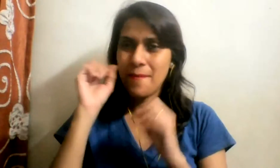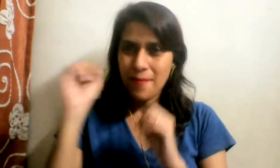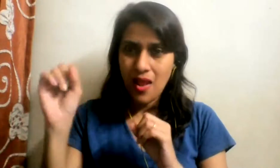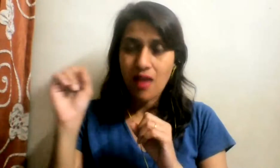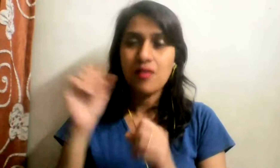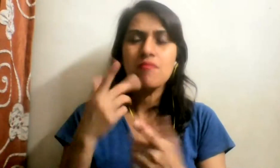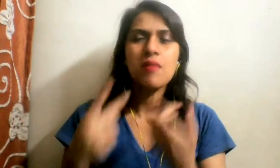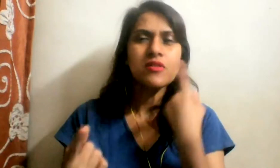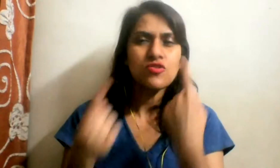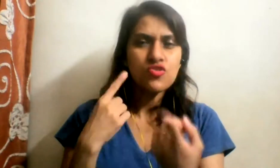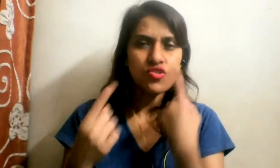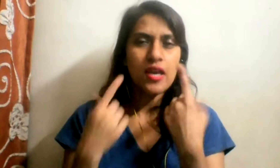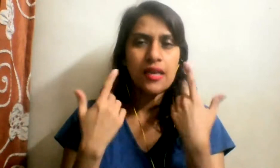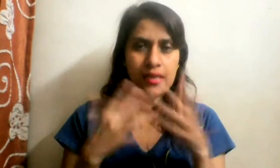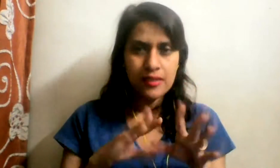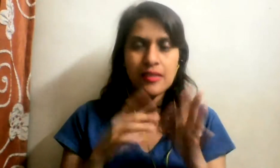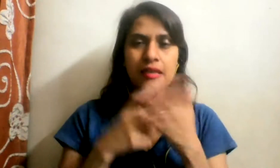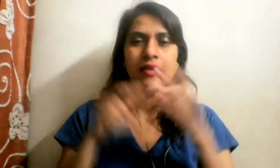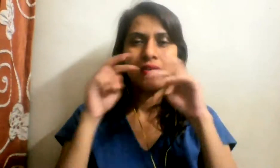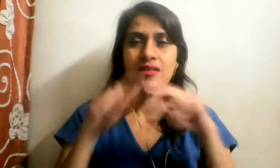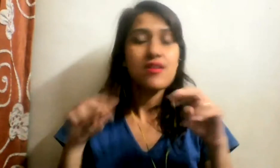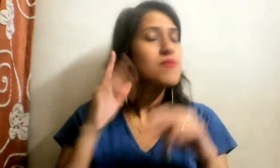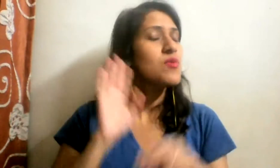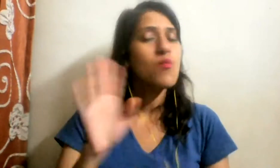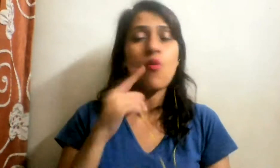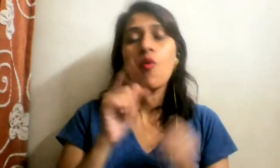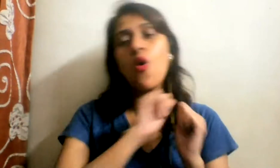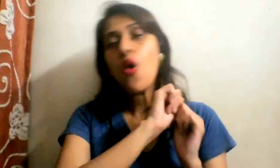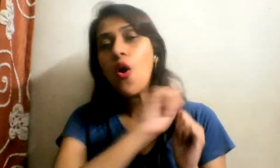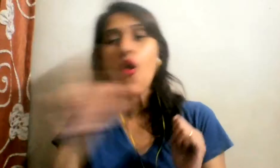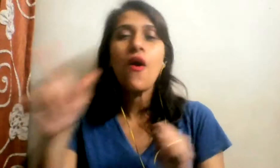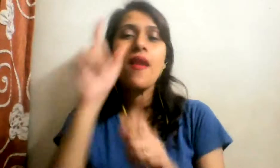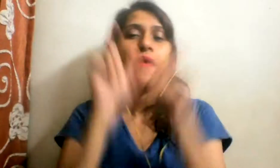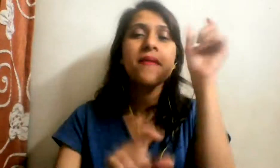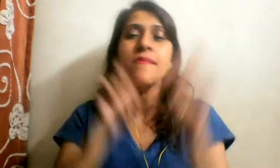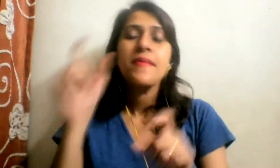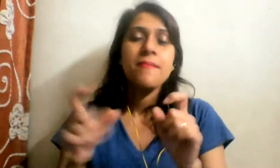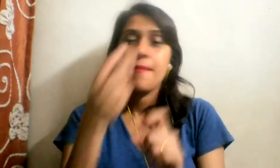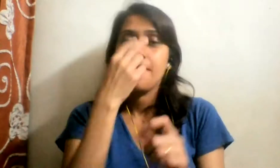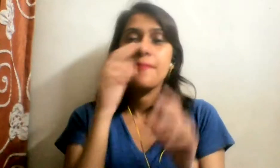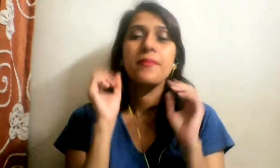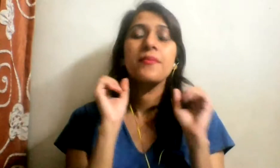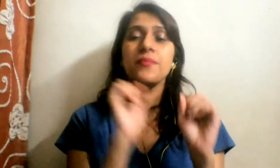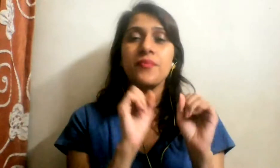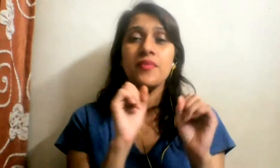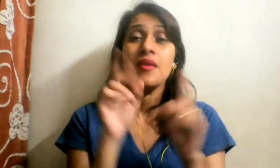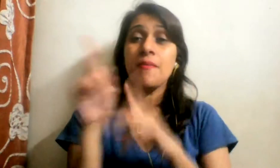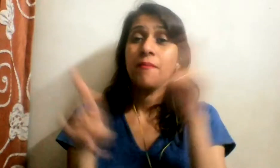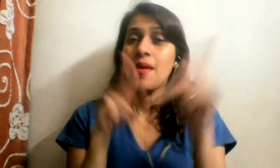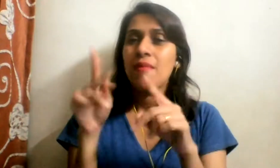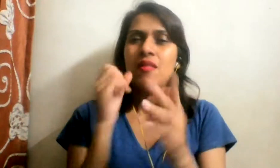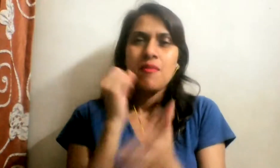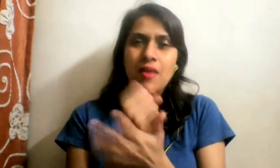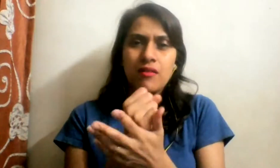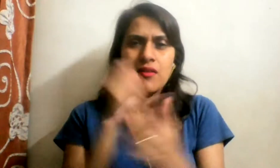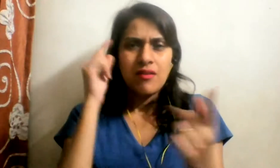whereas it won't be so with all persons with visual impairment. So what is required is people should not be confined, or people